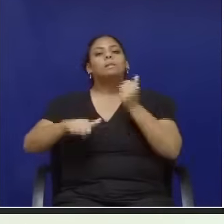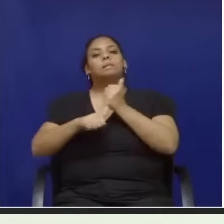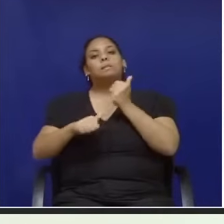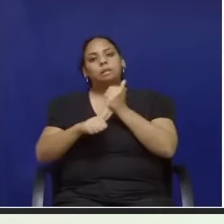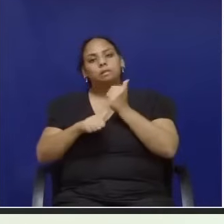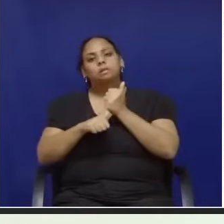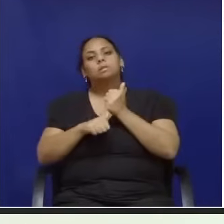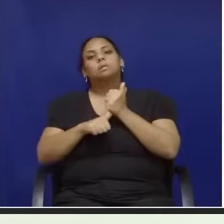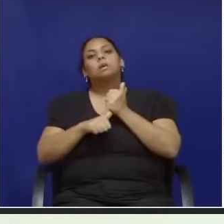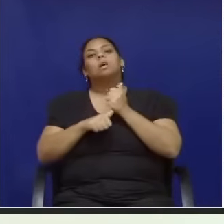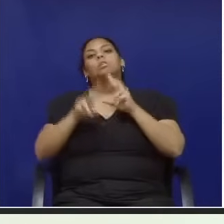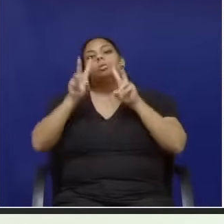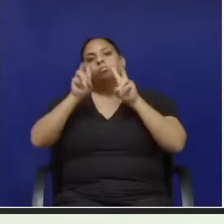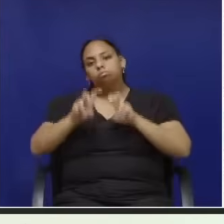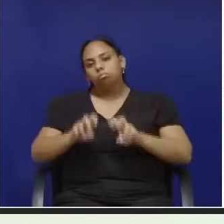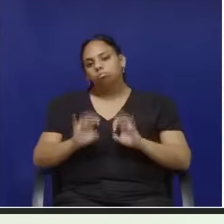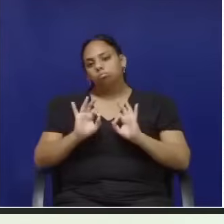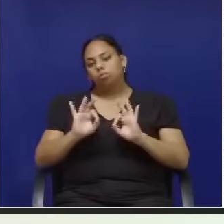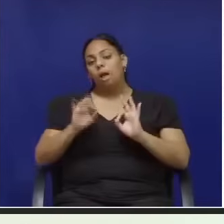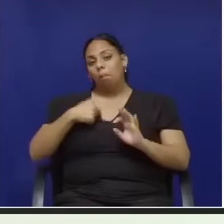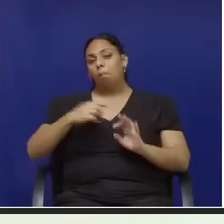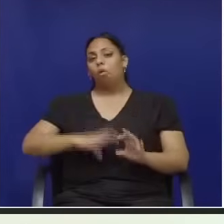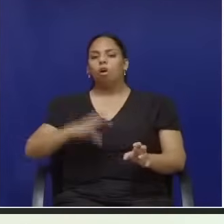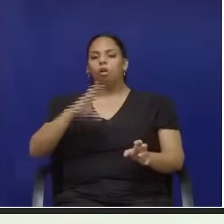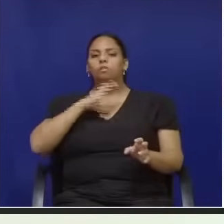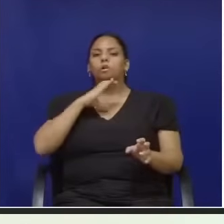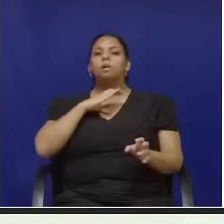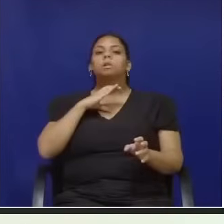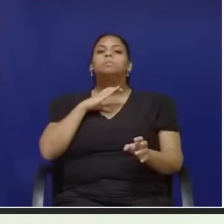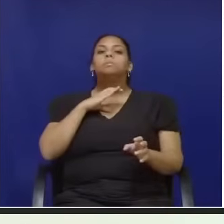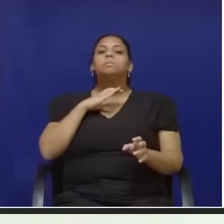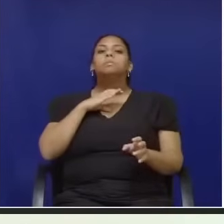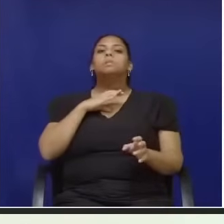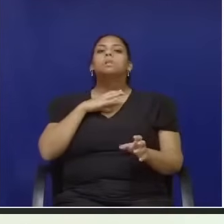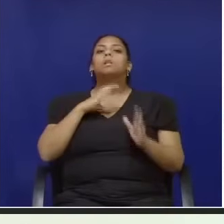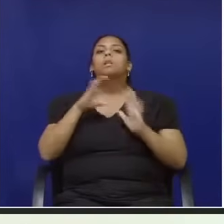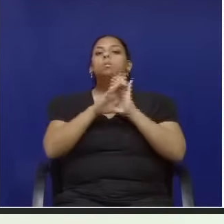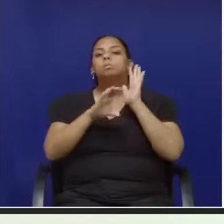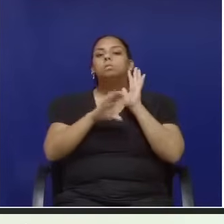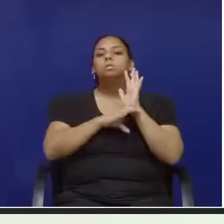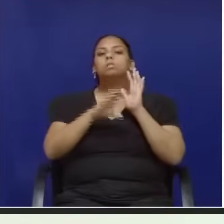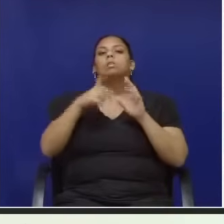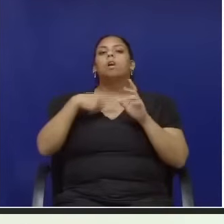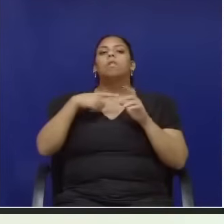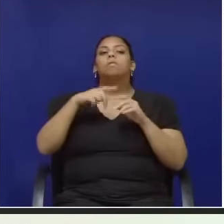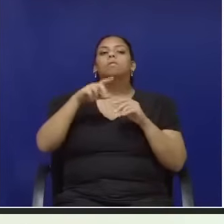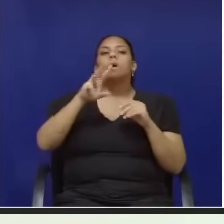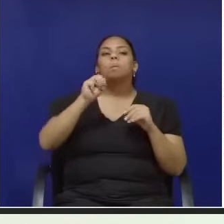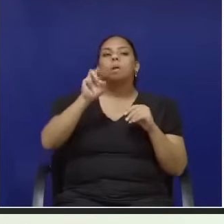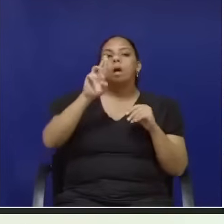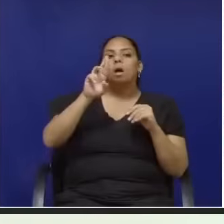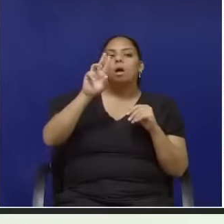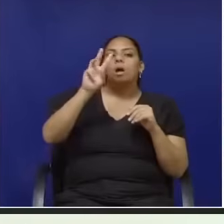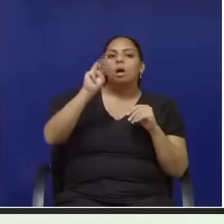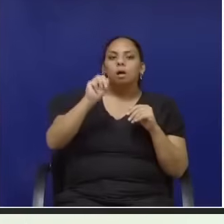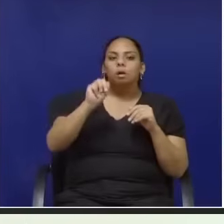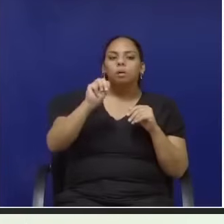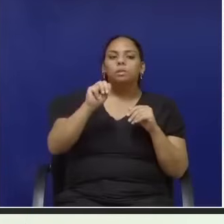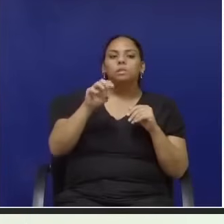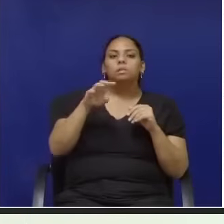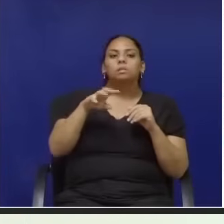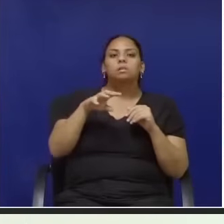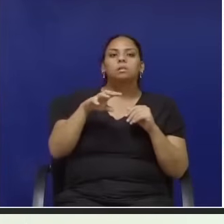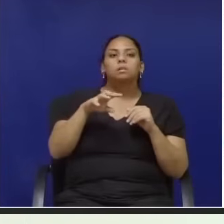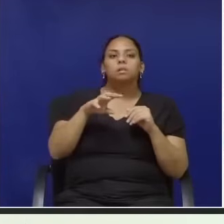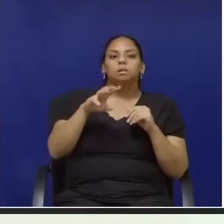to reset. I'm quite confident that the Commission of Madlanga and the ad hoc committee, those